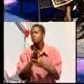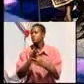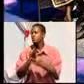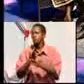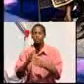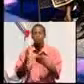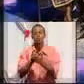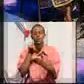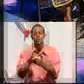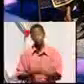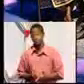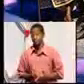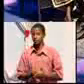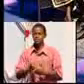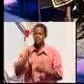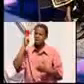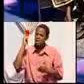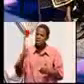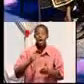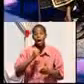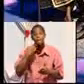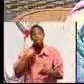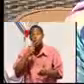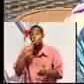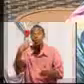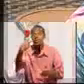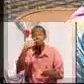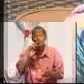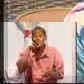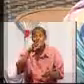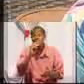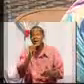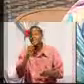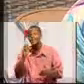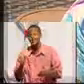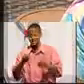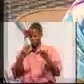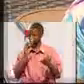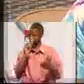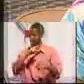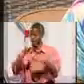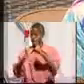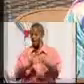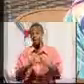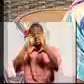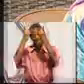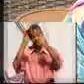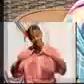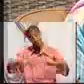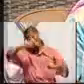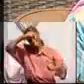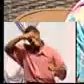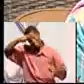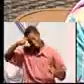us, we are talking about disability employment services here on GRTS. And so far we